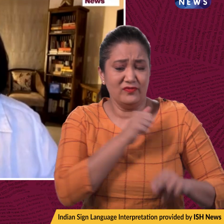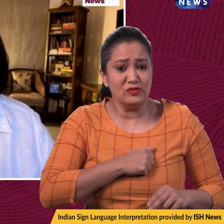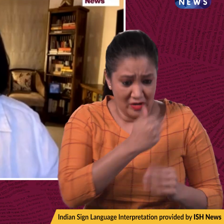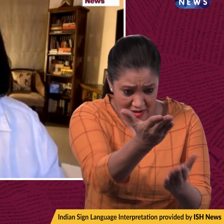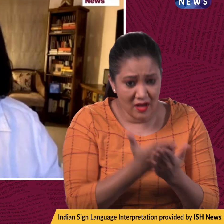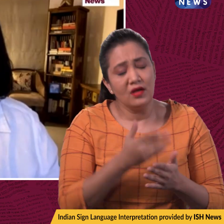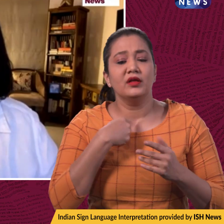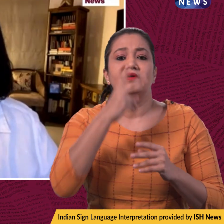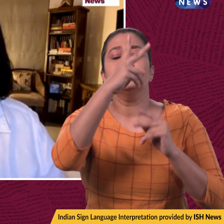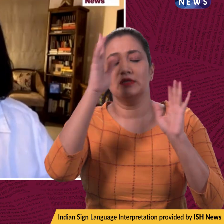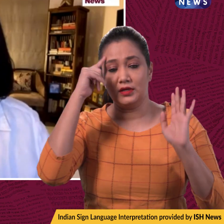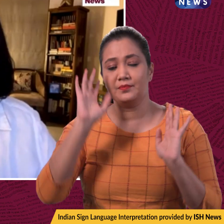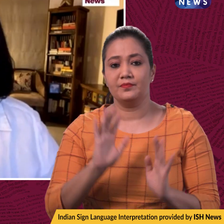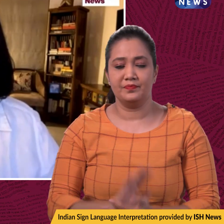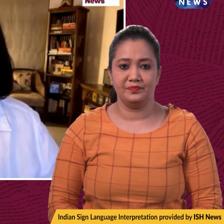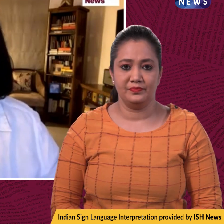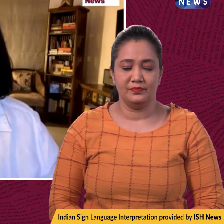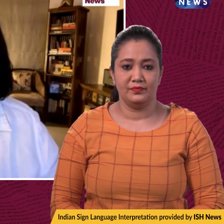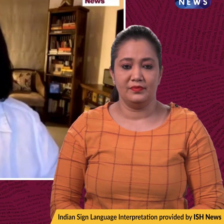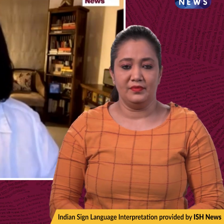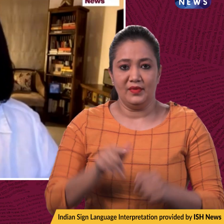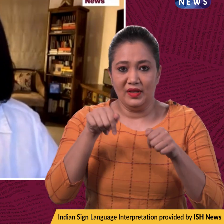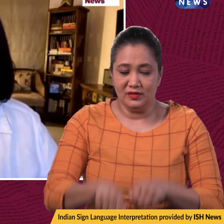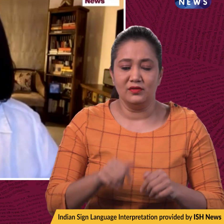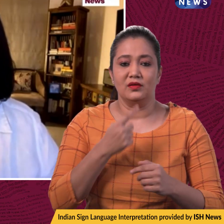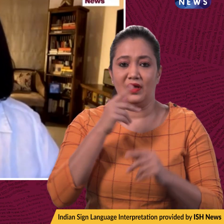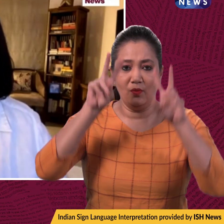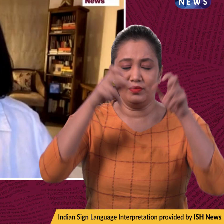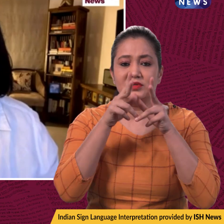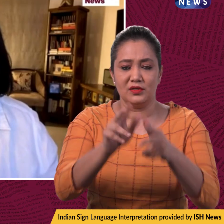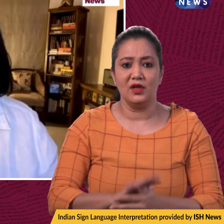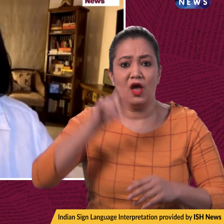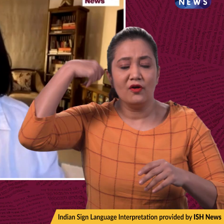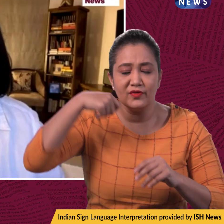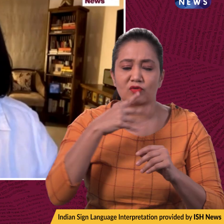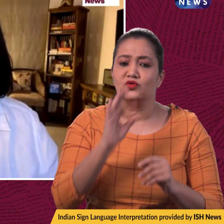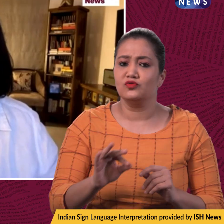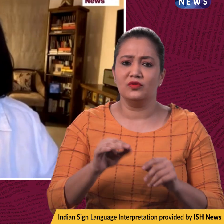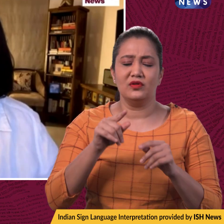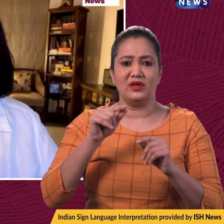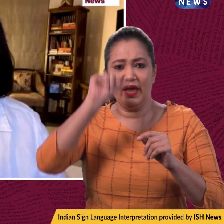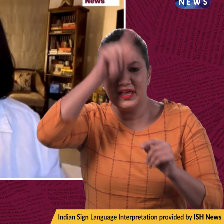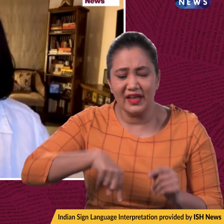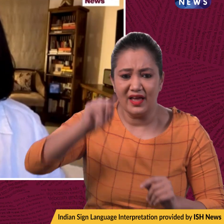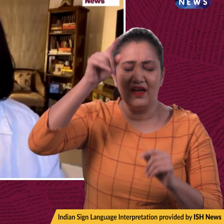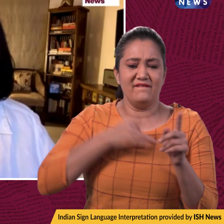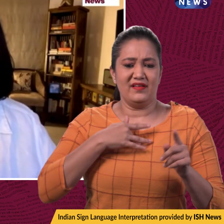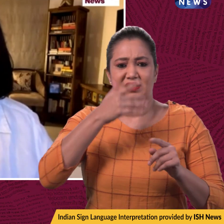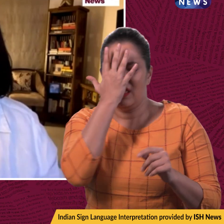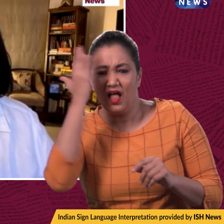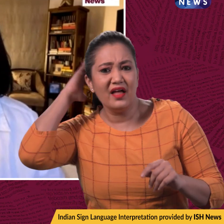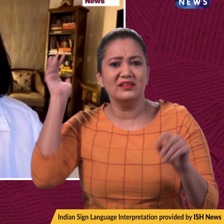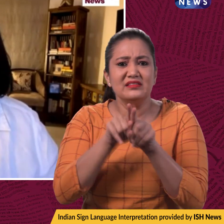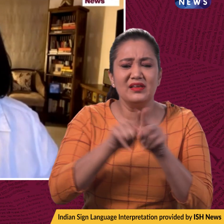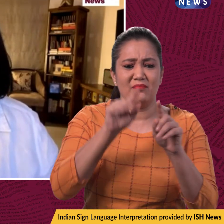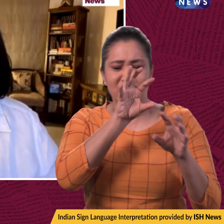we will think over it," end quote. Thus, in a statement 2 days ago said, and I quote, "The video is a satire about the duality of 2 separate